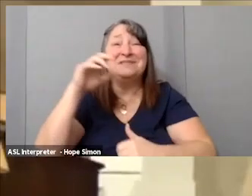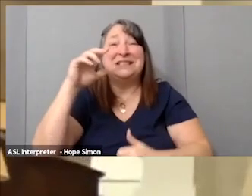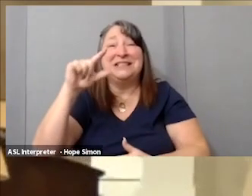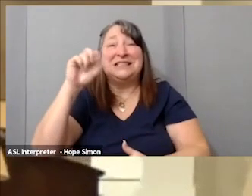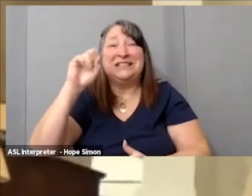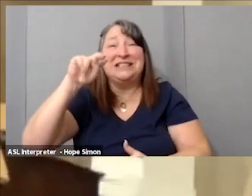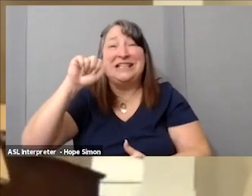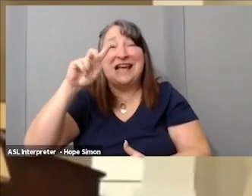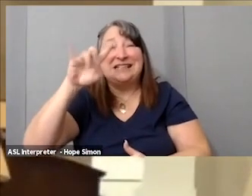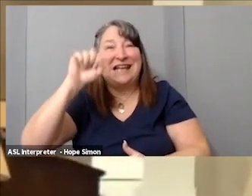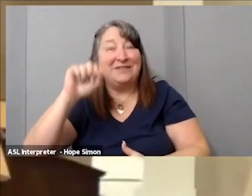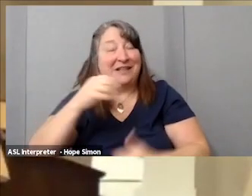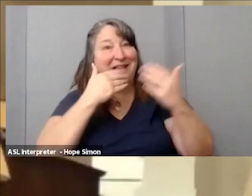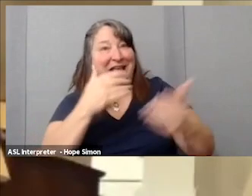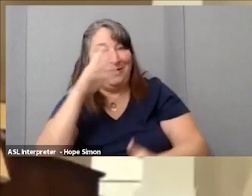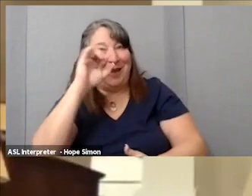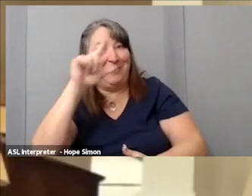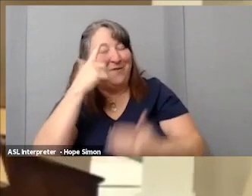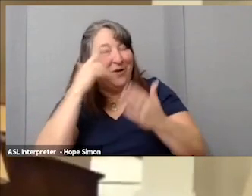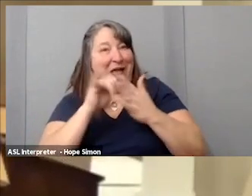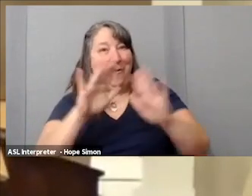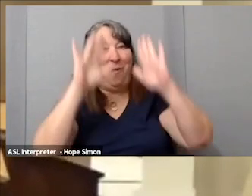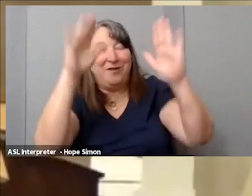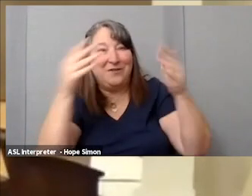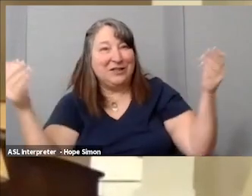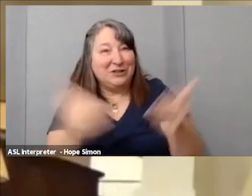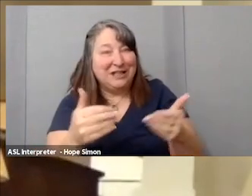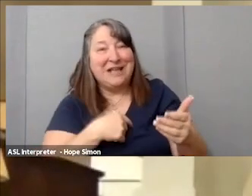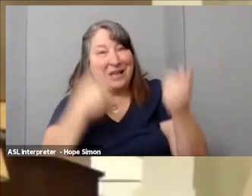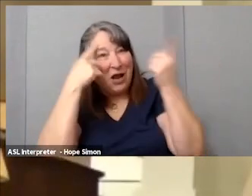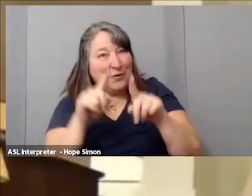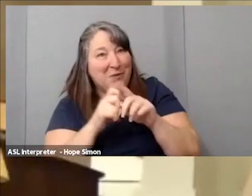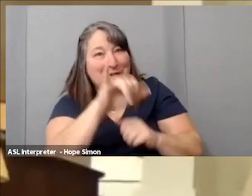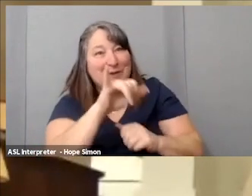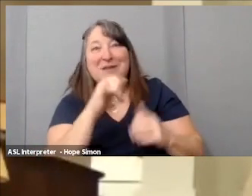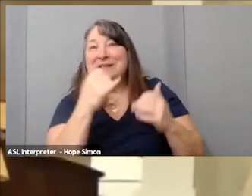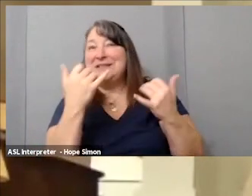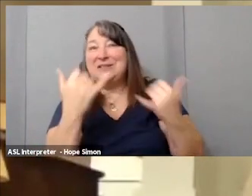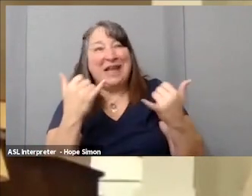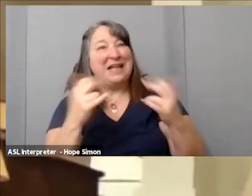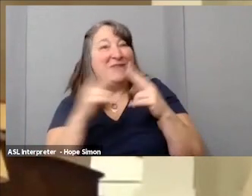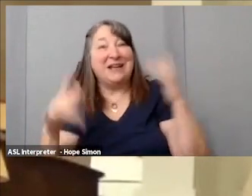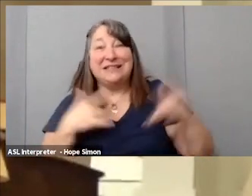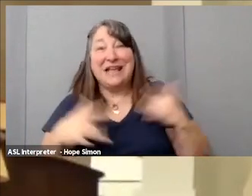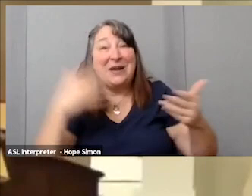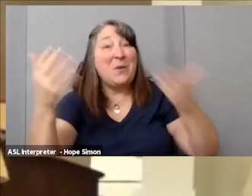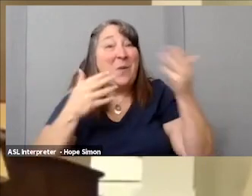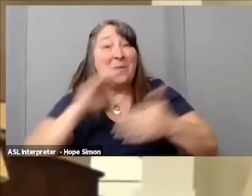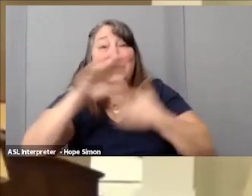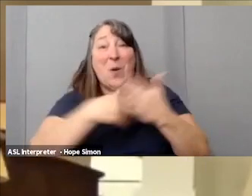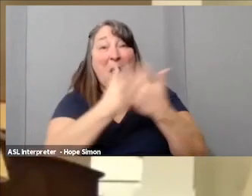Thank you, Gabrielle, for that wonderful introduction. And I agree with you that this is a very exciting day. Welcome to all of you with us